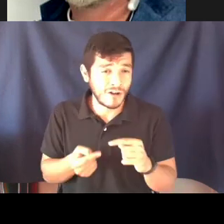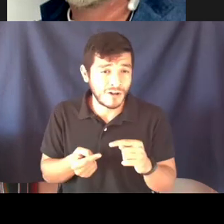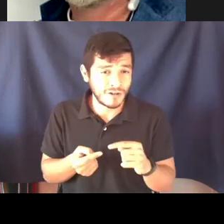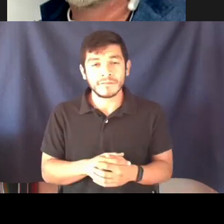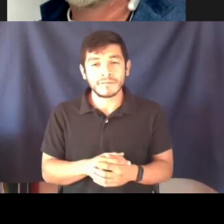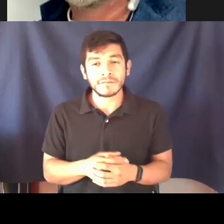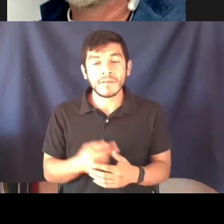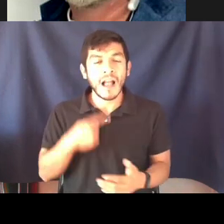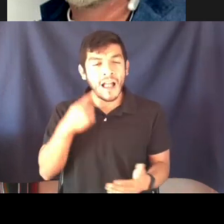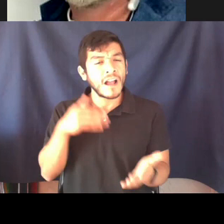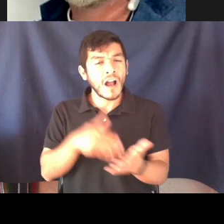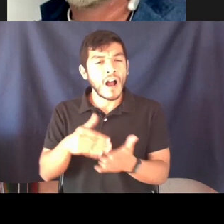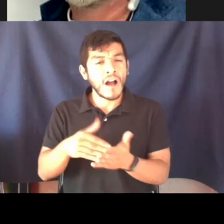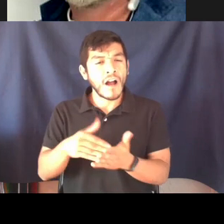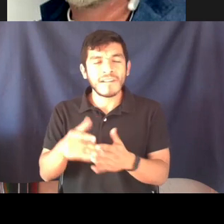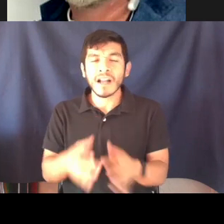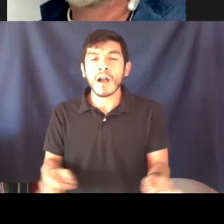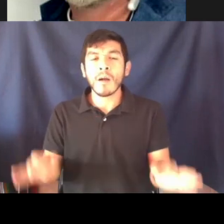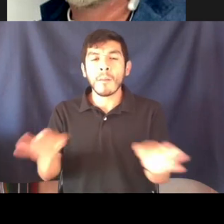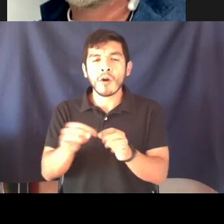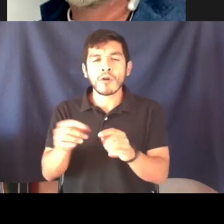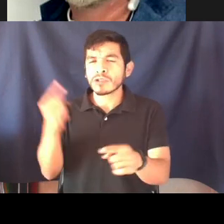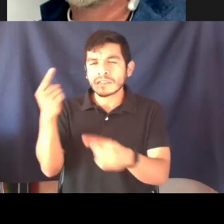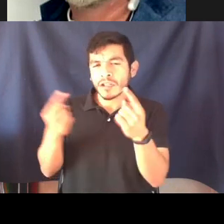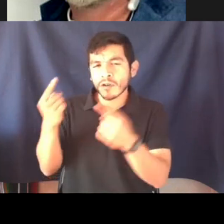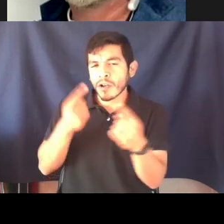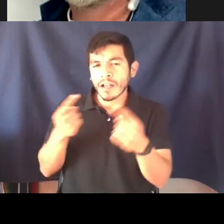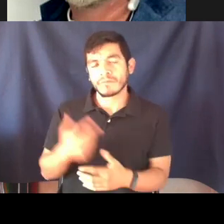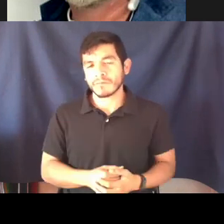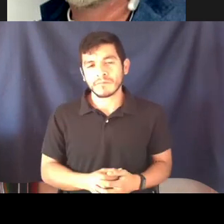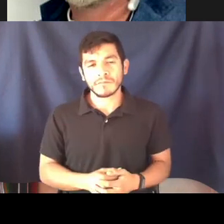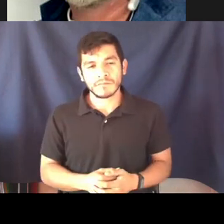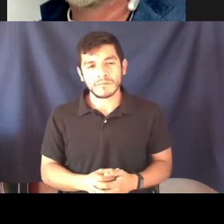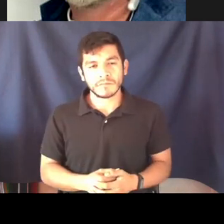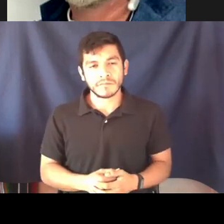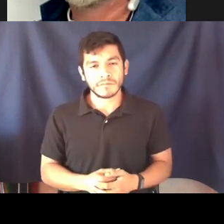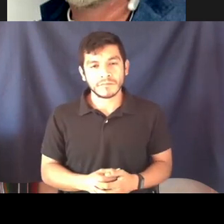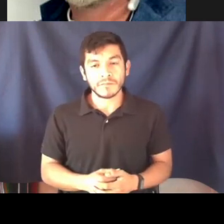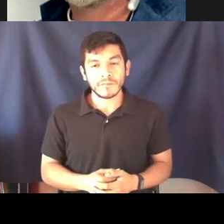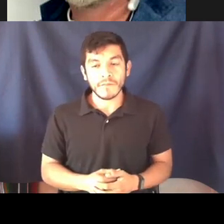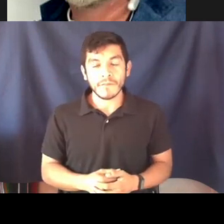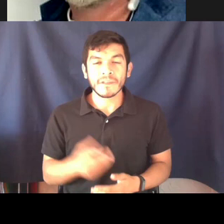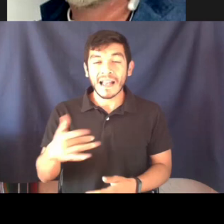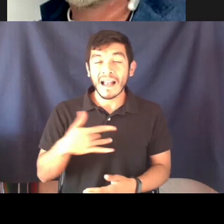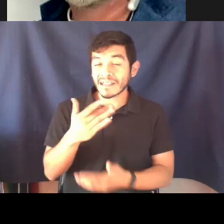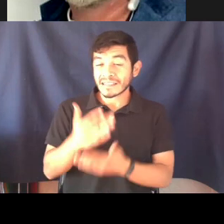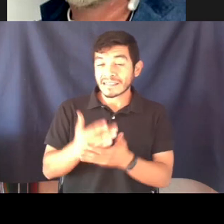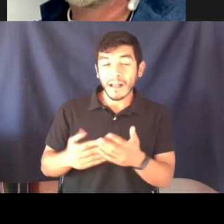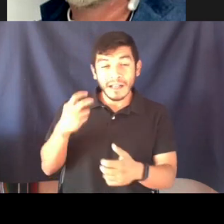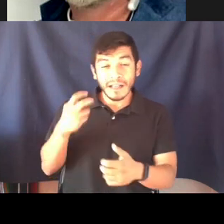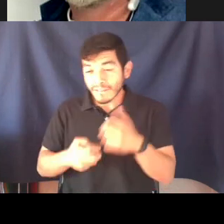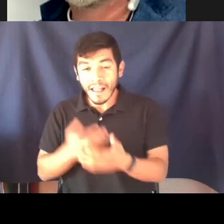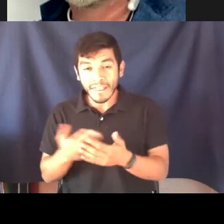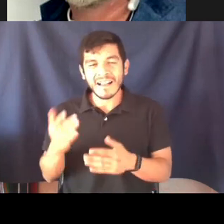consideration. There is some tricky things around, like, how rigid should this experience be? As I